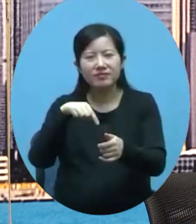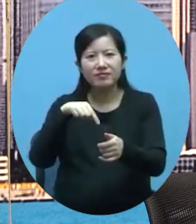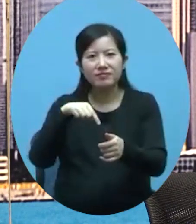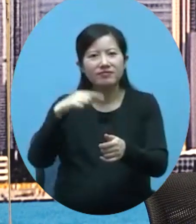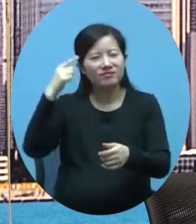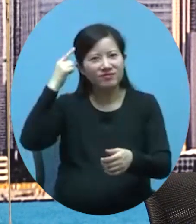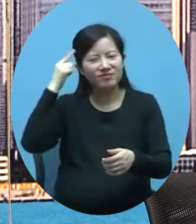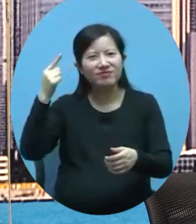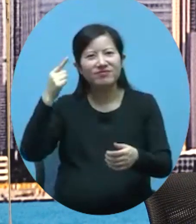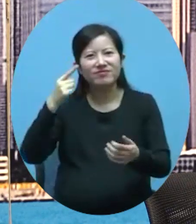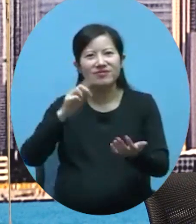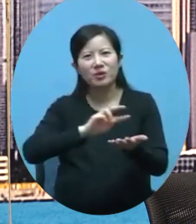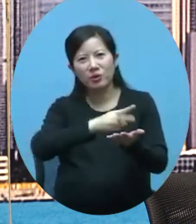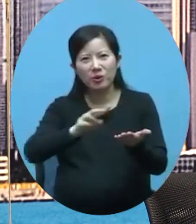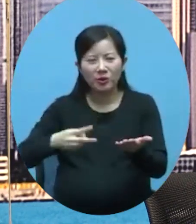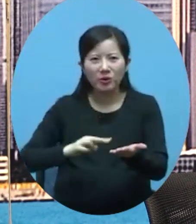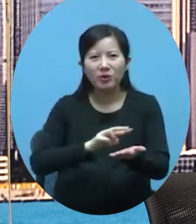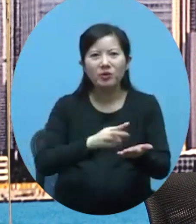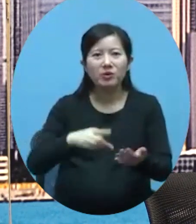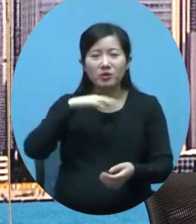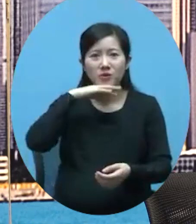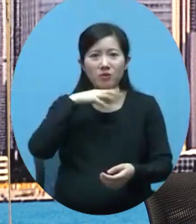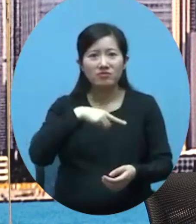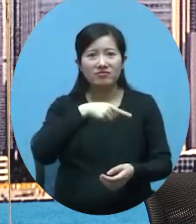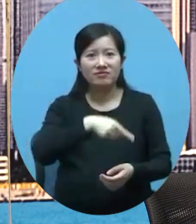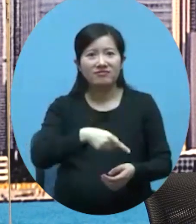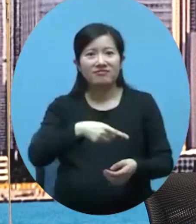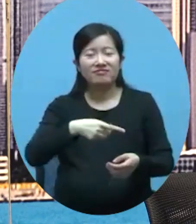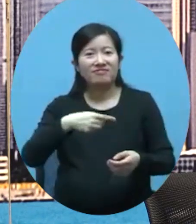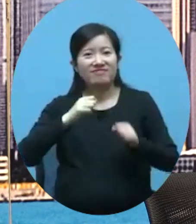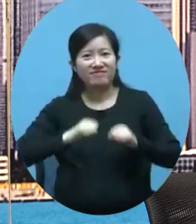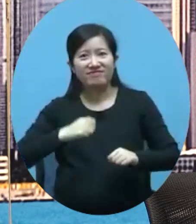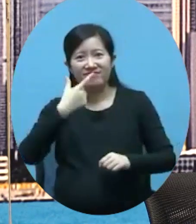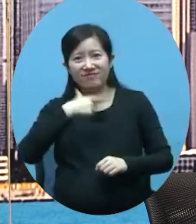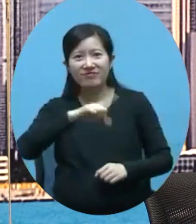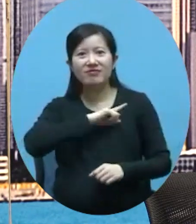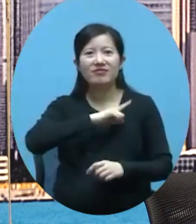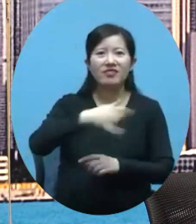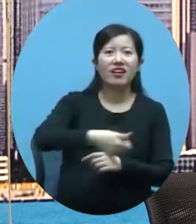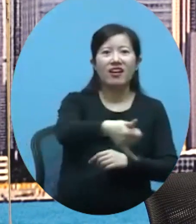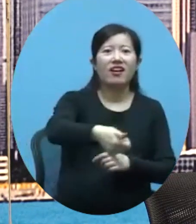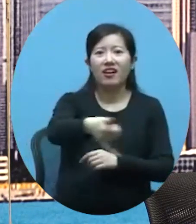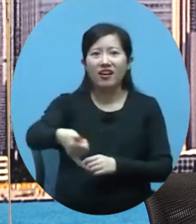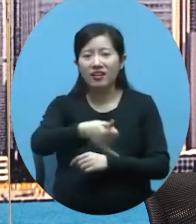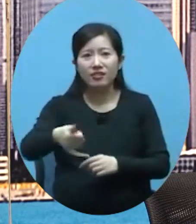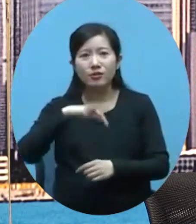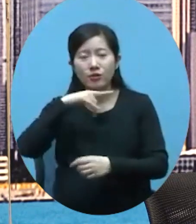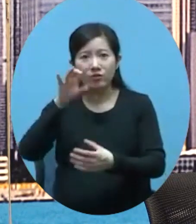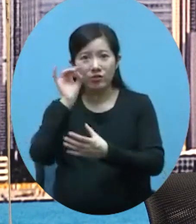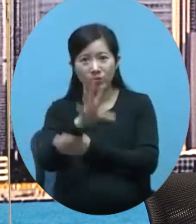is going around now so we can have early detection and we can have